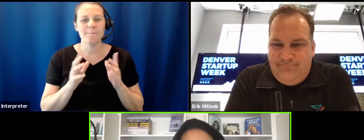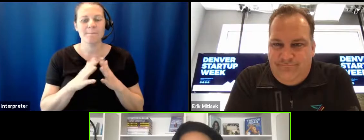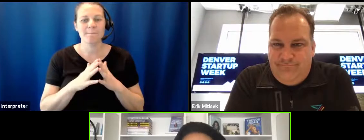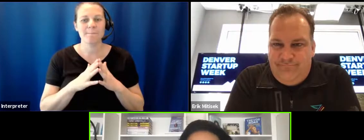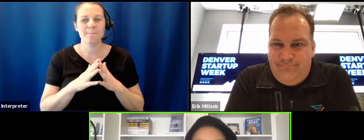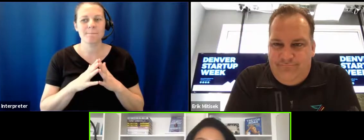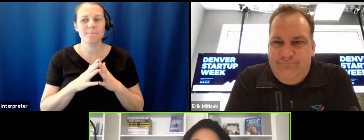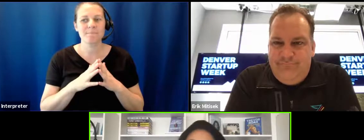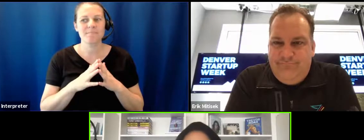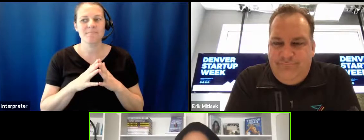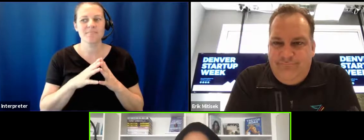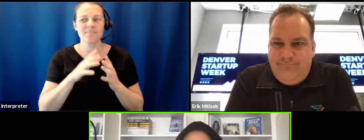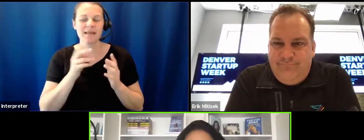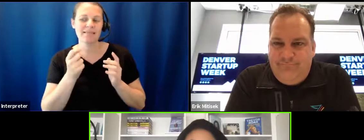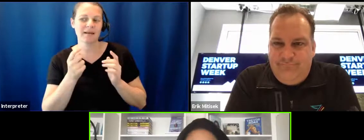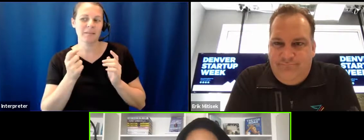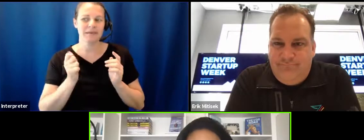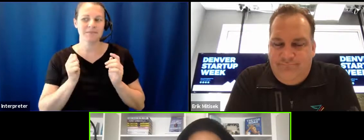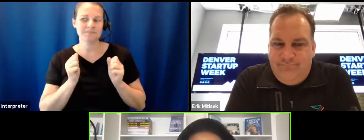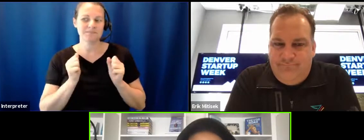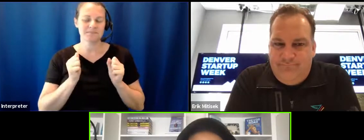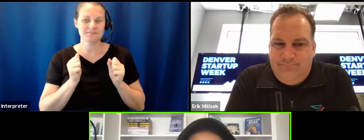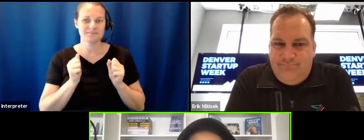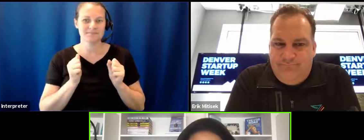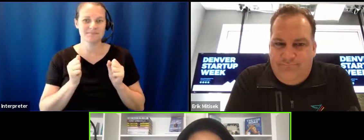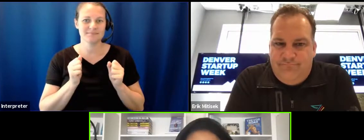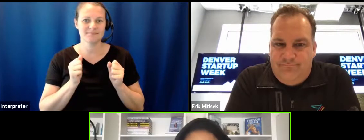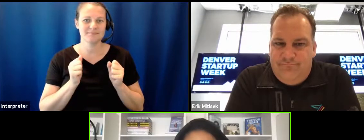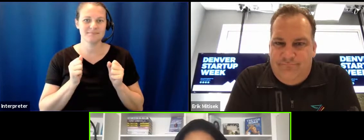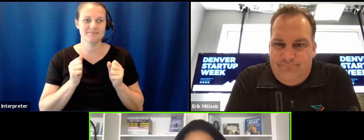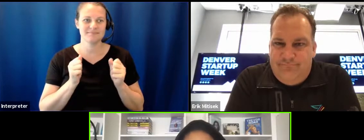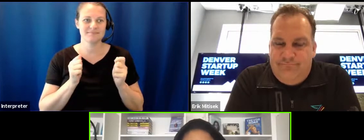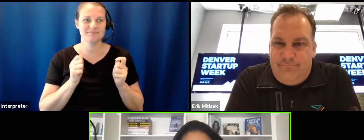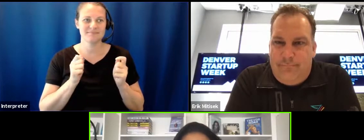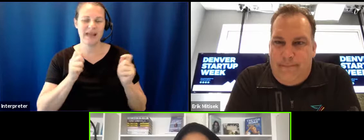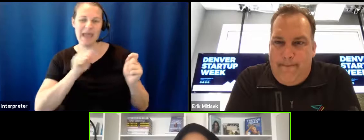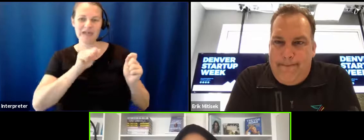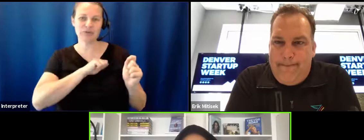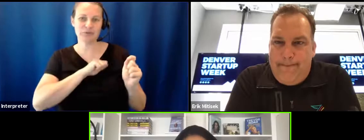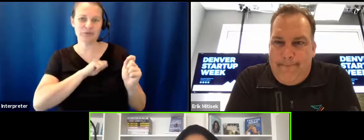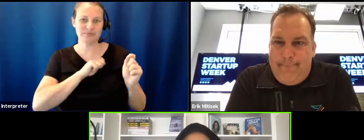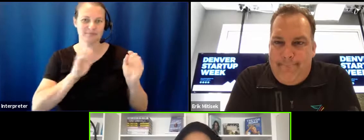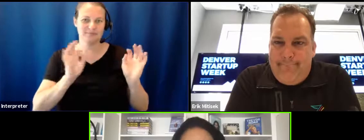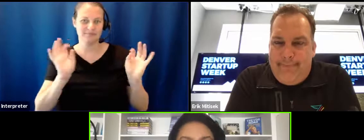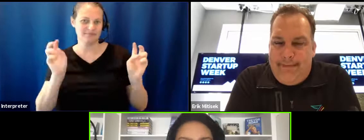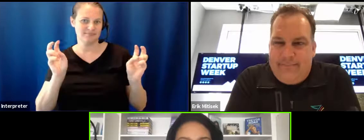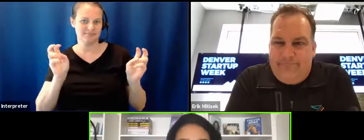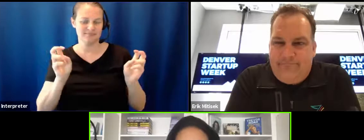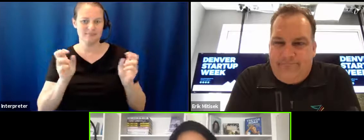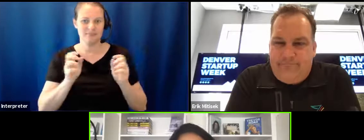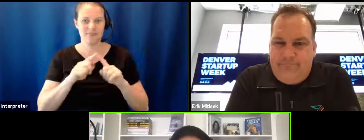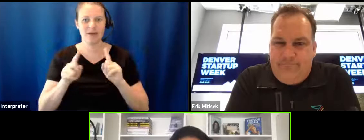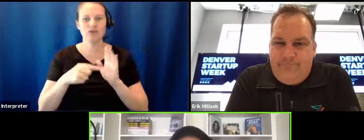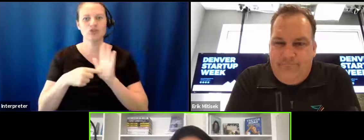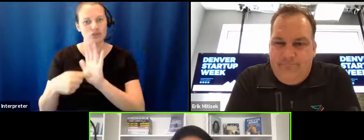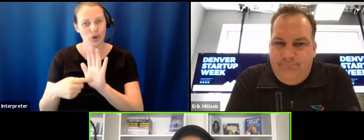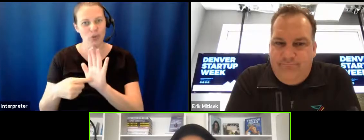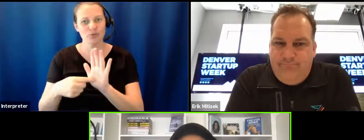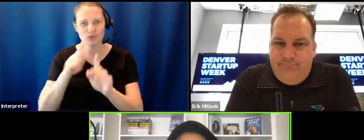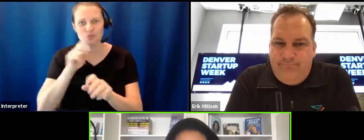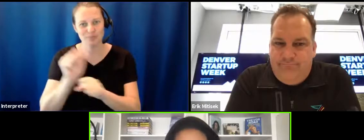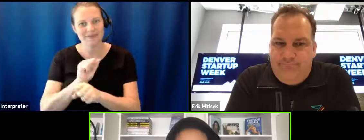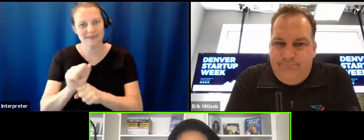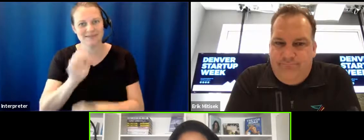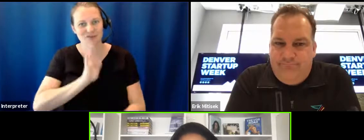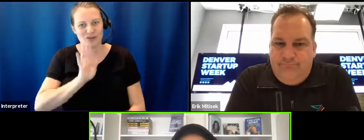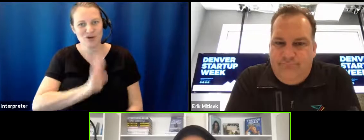it's just edgy enough to get my point across. And, you know, seriously show the frustration that's